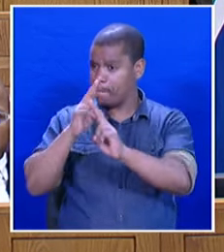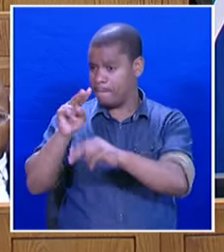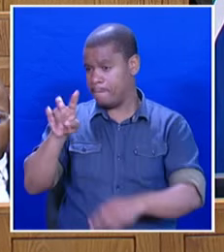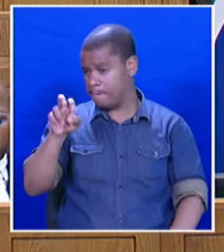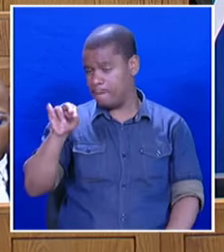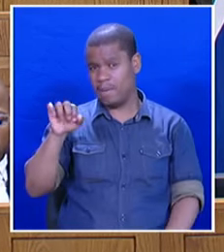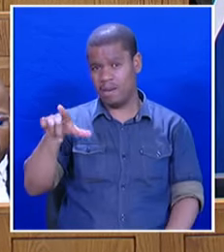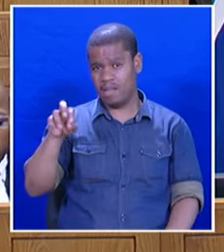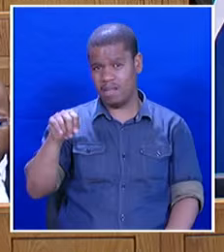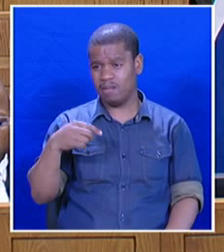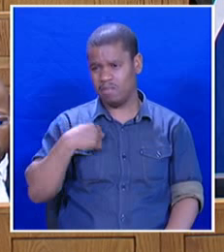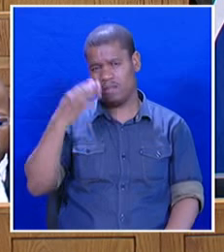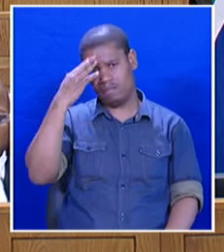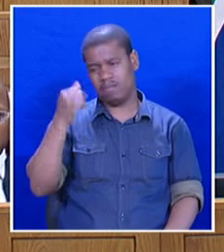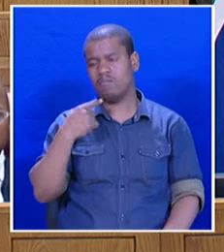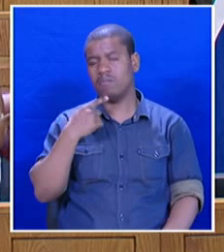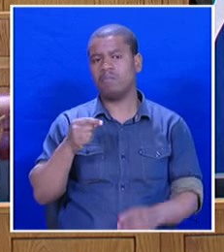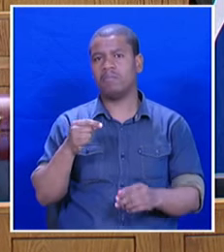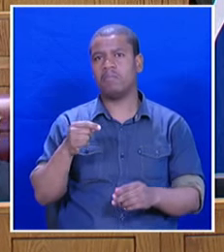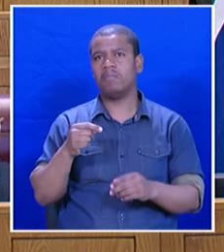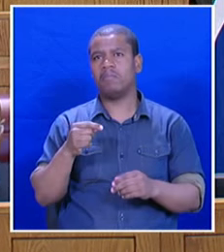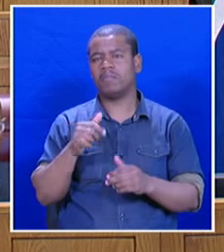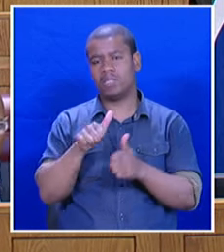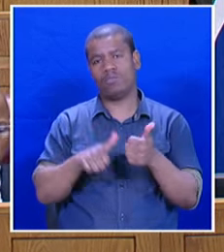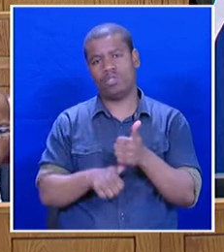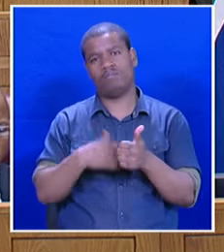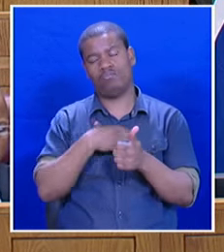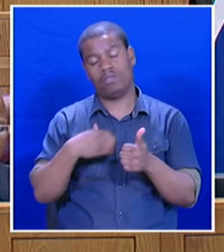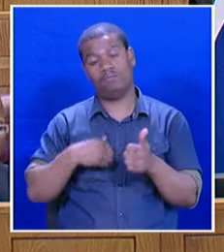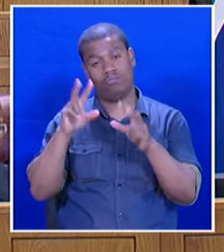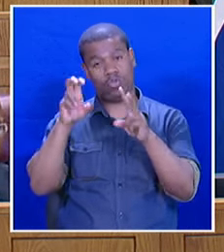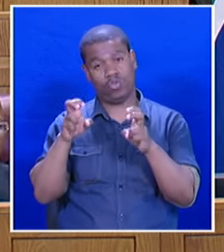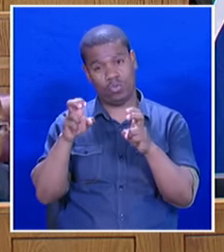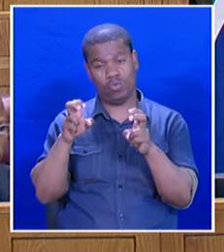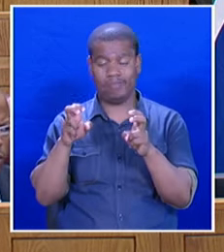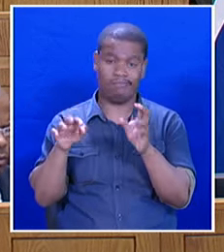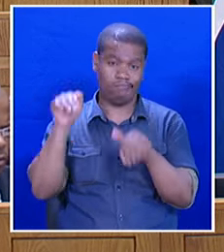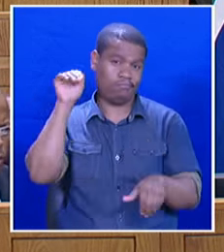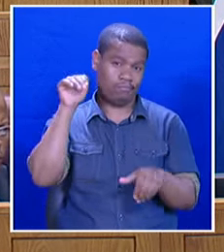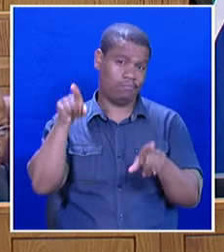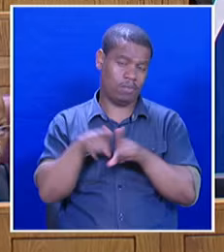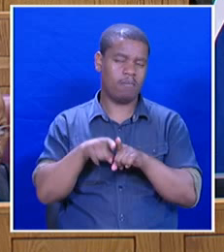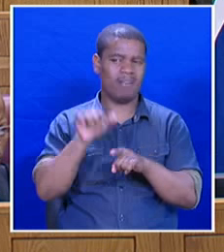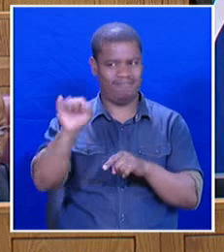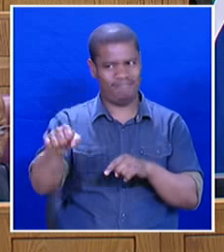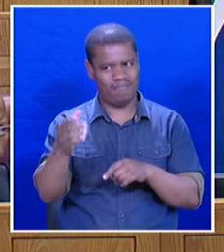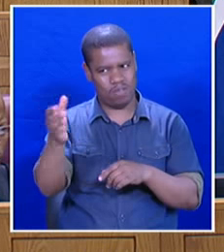please proceed. I think the Deputy President will deal with the window dressing or no window dressing, but your point is taken,